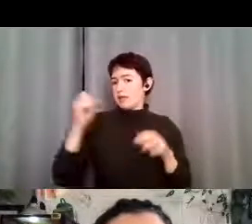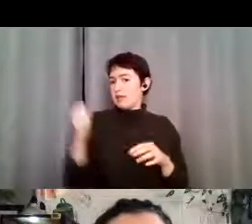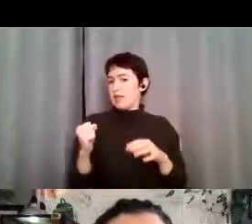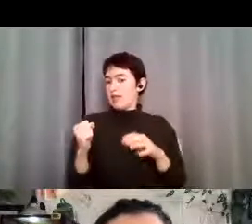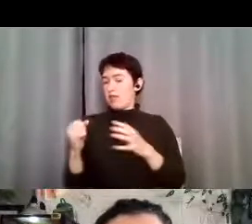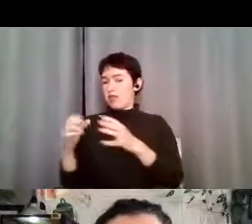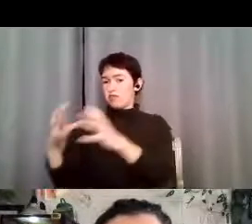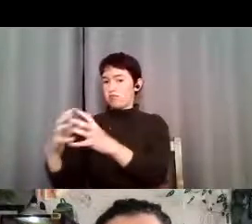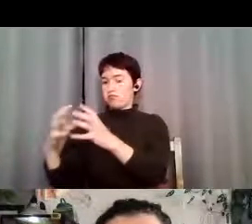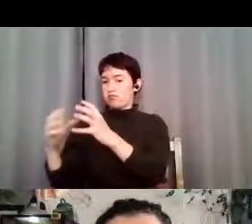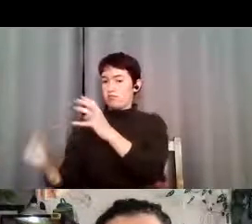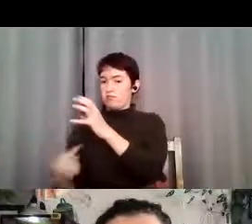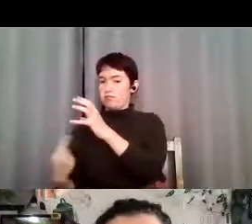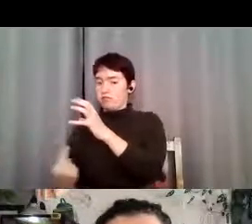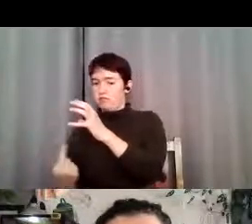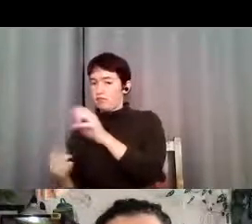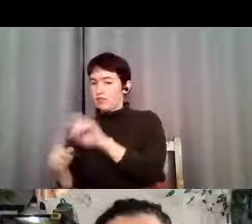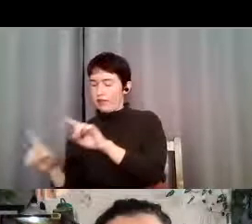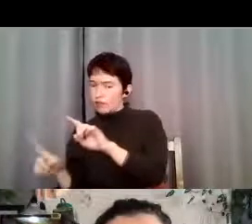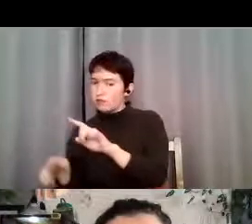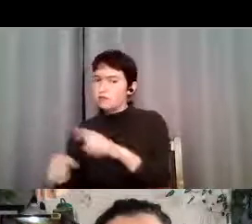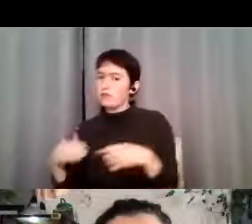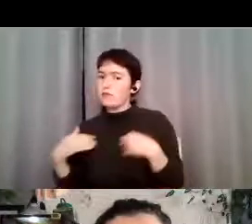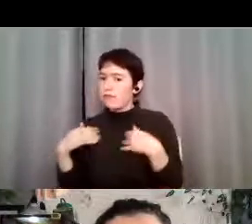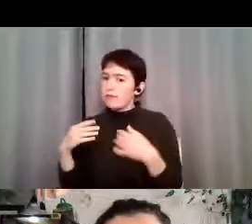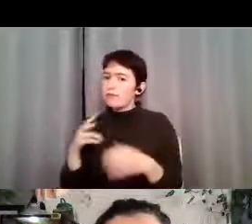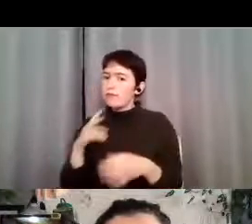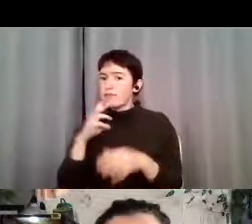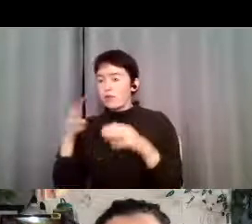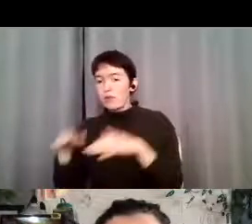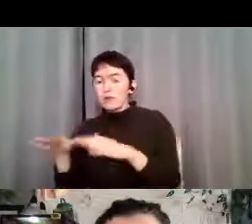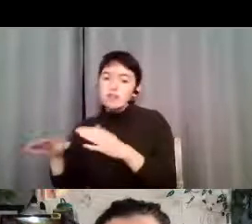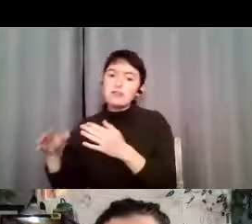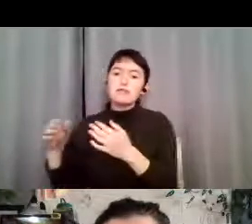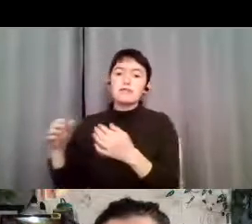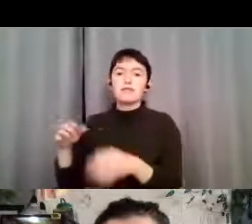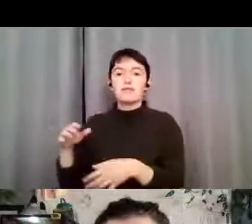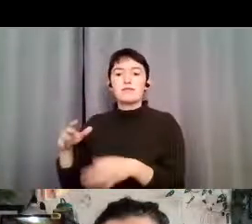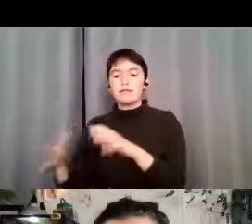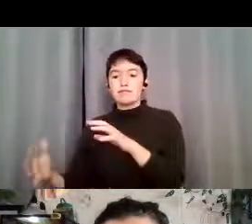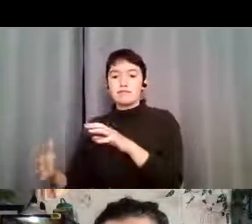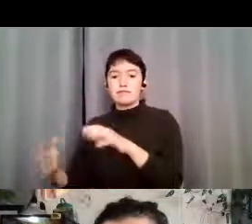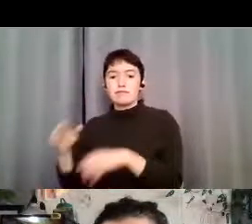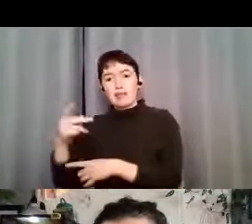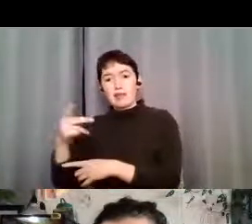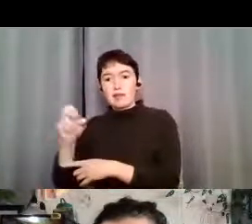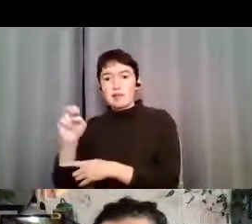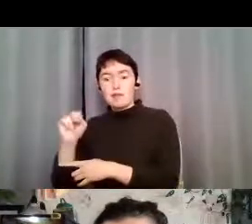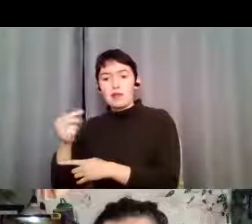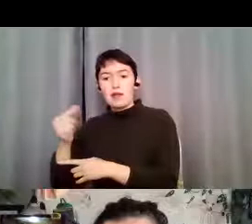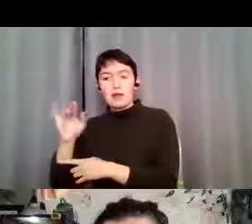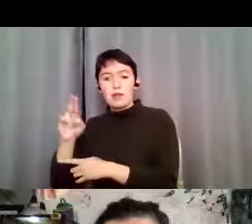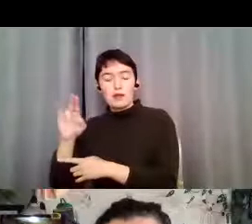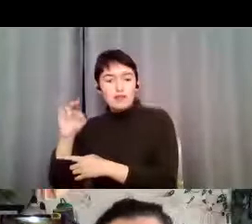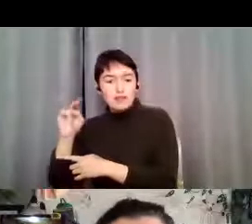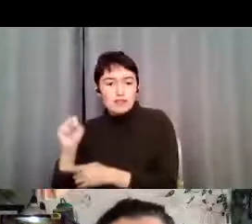have water in the oceans, the atmosphere, and of course we have penguins. We don't have many of those things on the south, near the